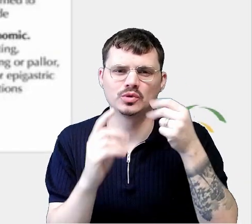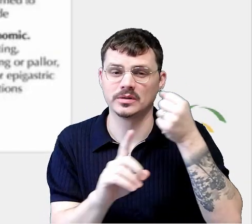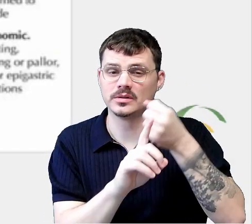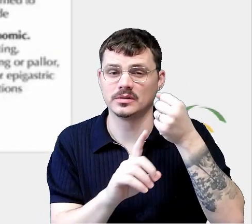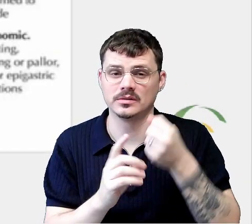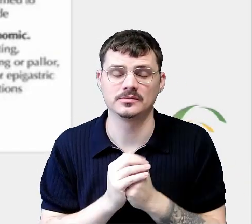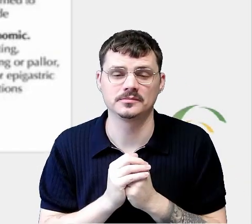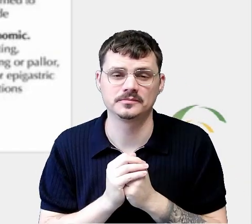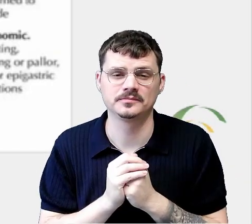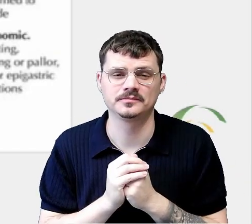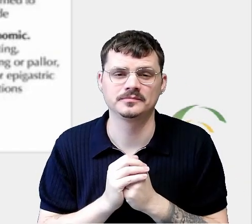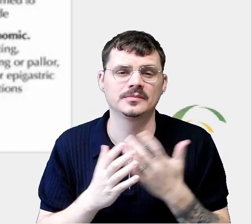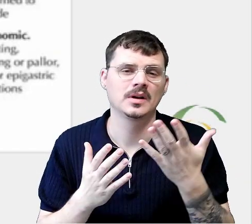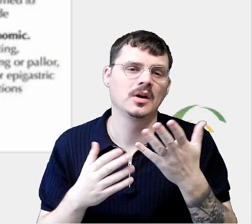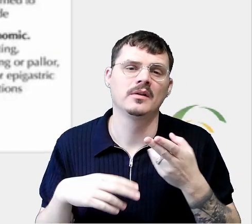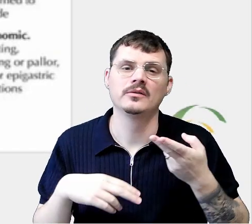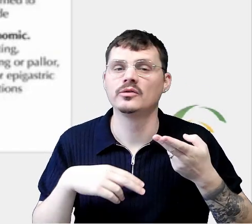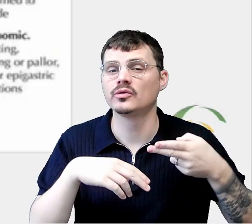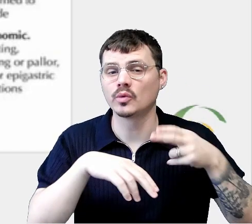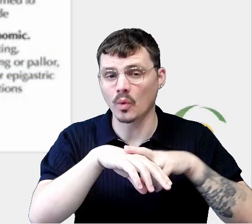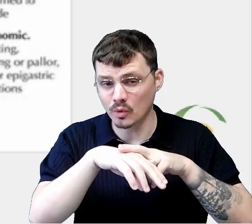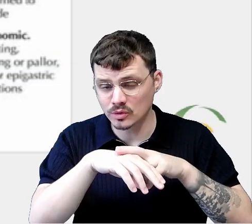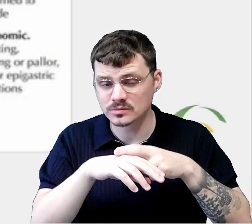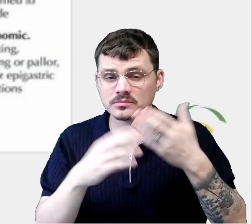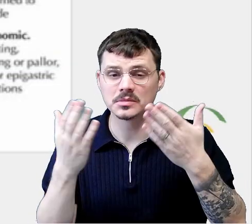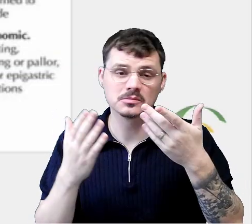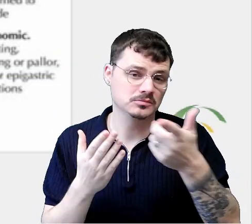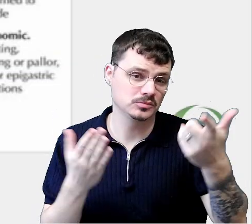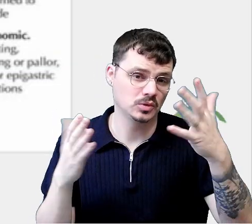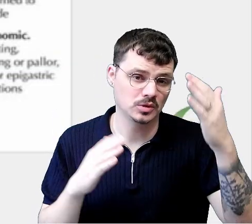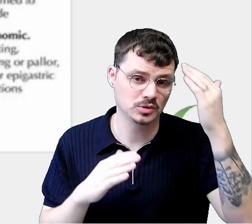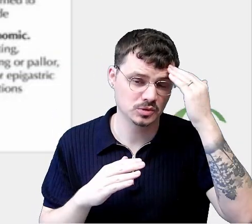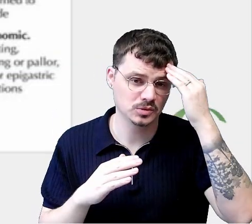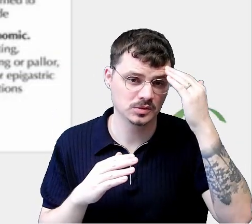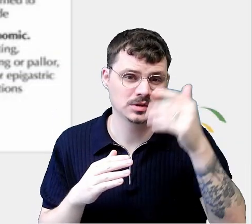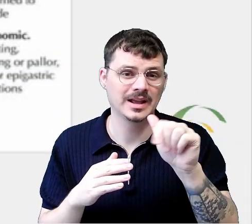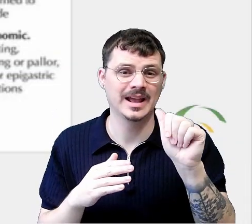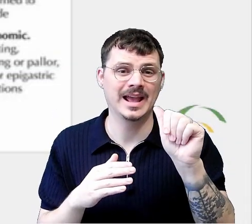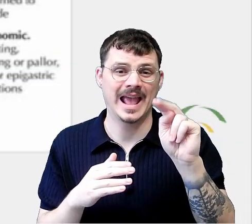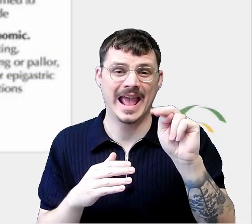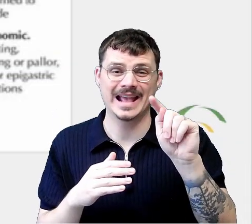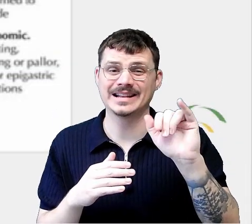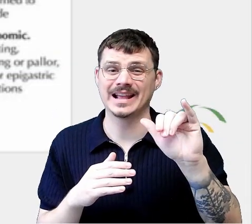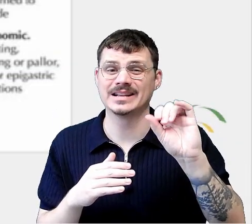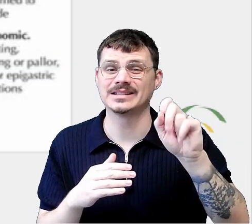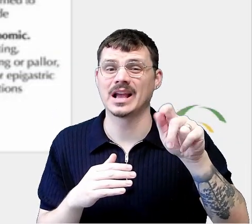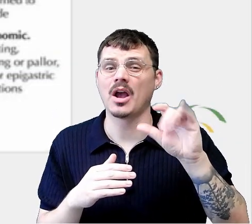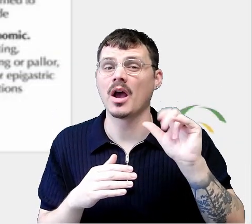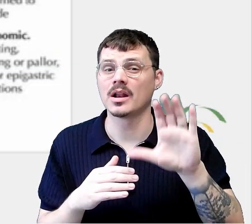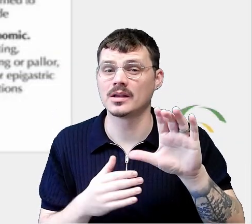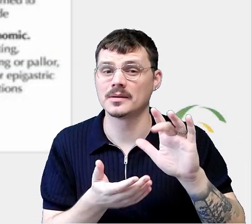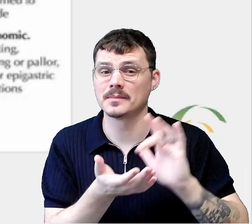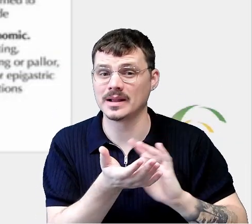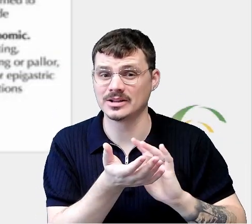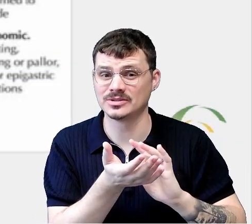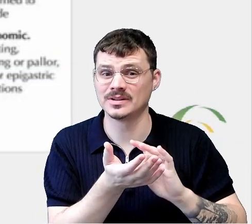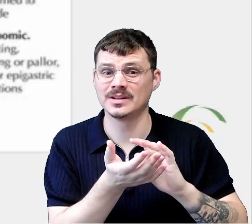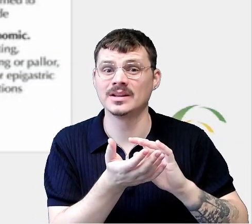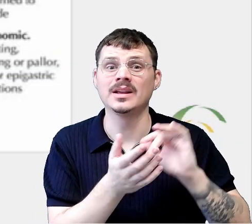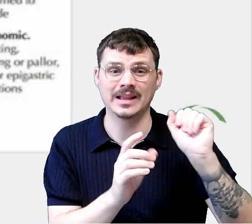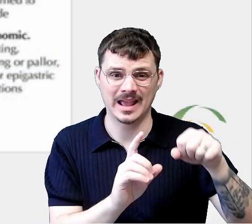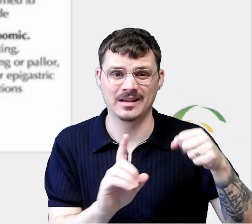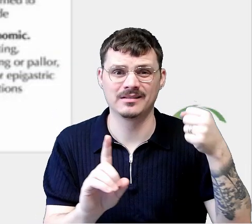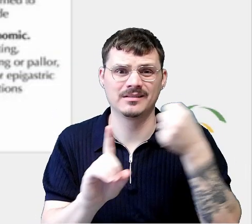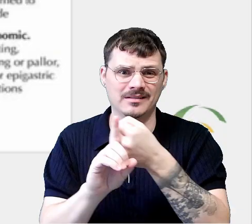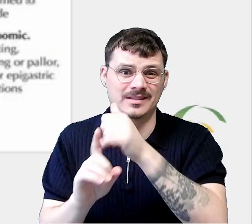cortex. And of course, as you probably know, antipsychotic medications make this type of